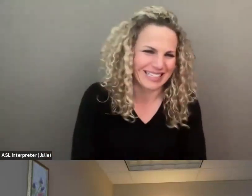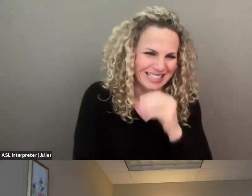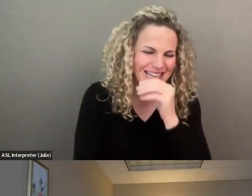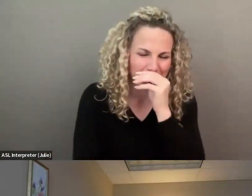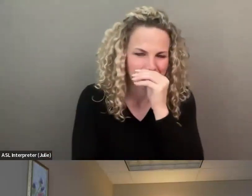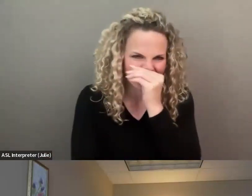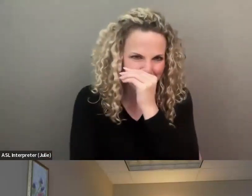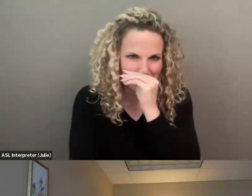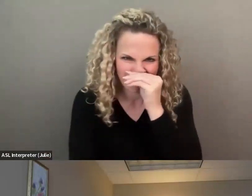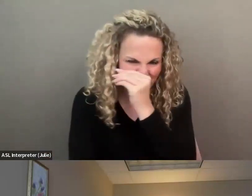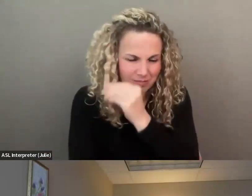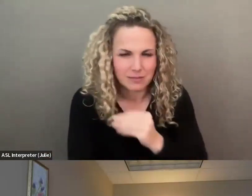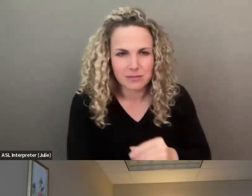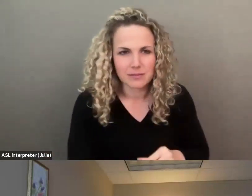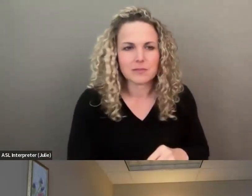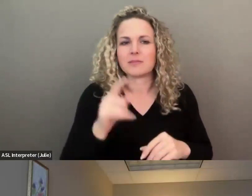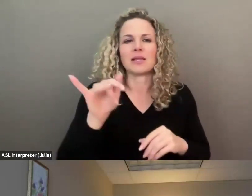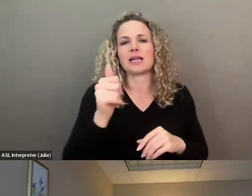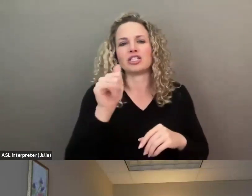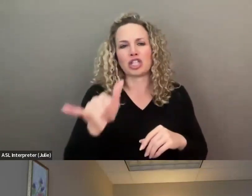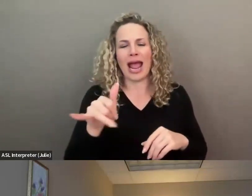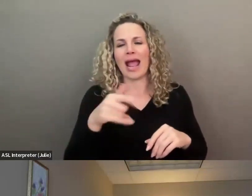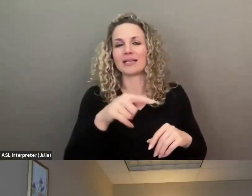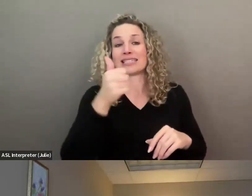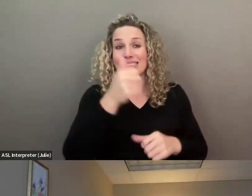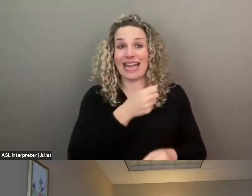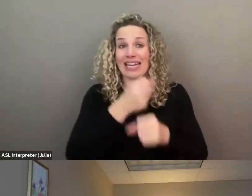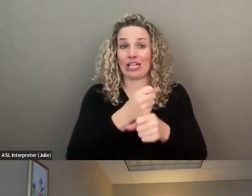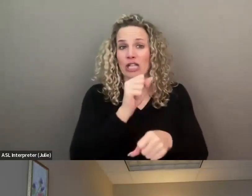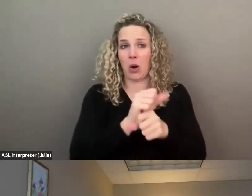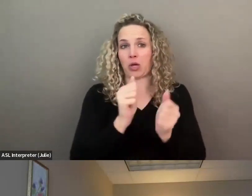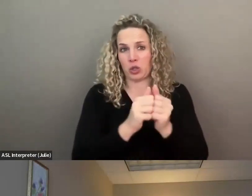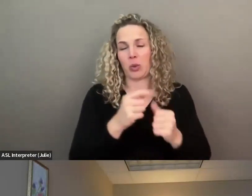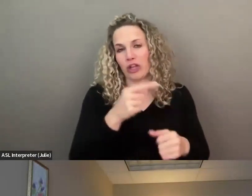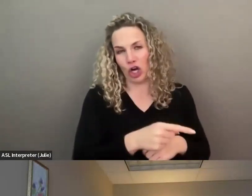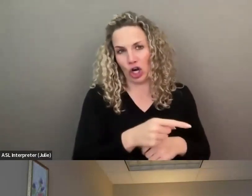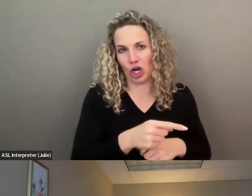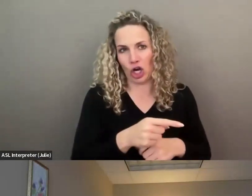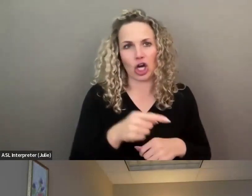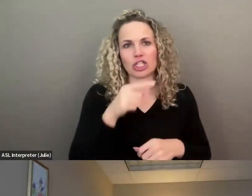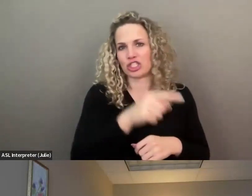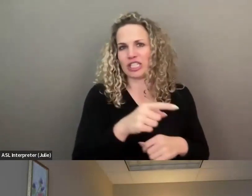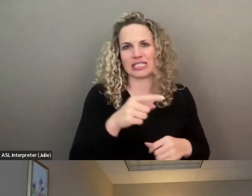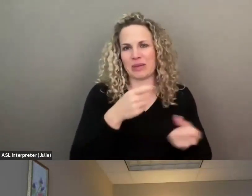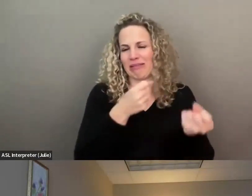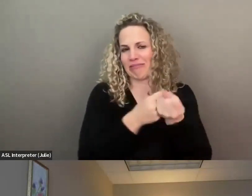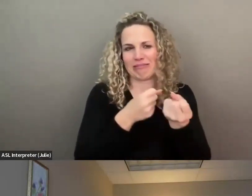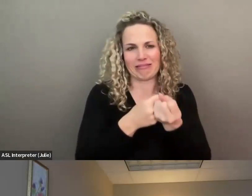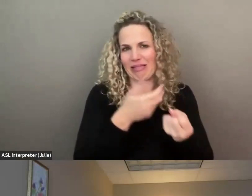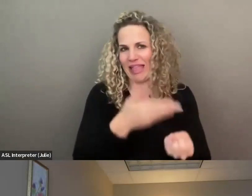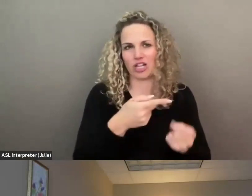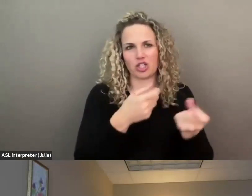Yeah, And again, I just want to say, yeah, 10 years I worked with her, and she has been there to help advocate